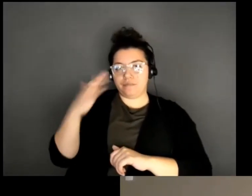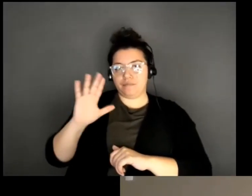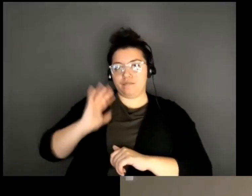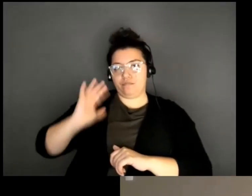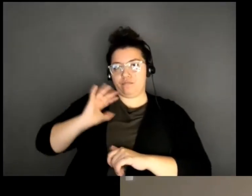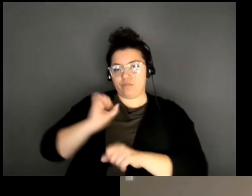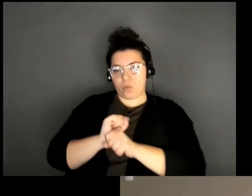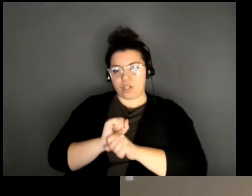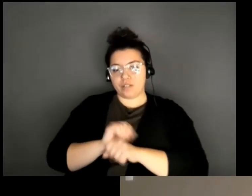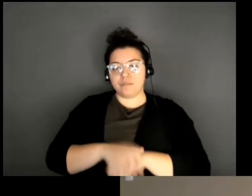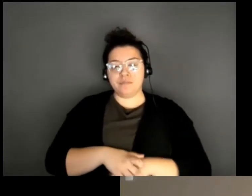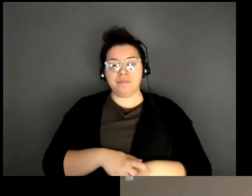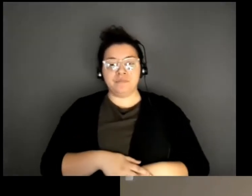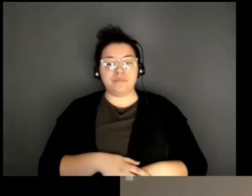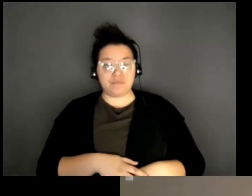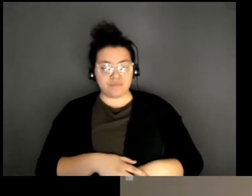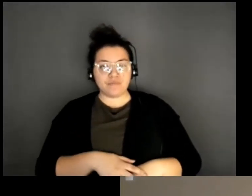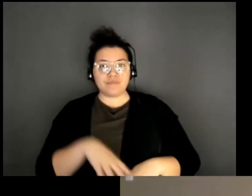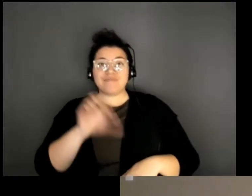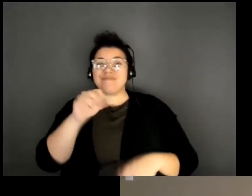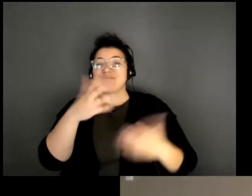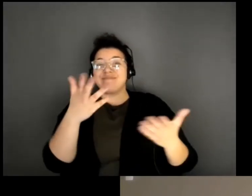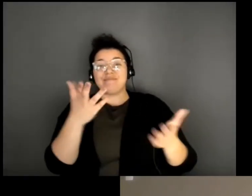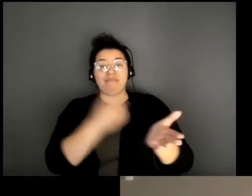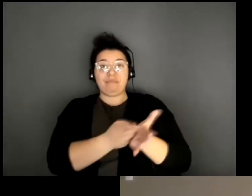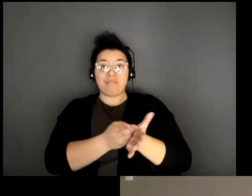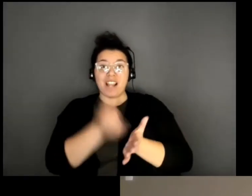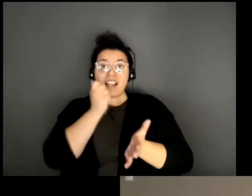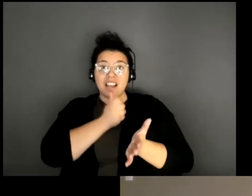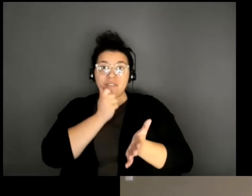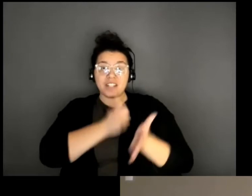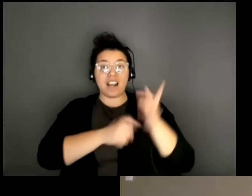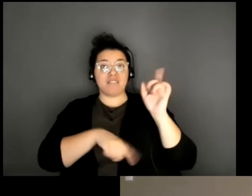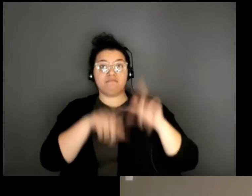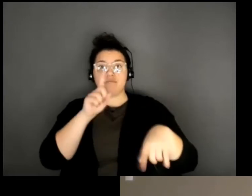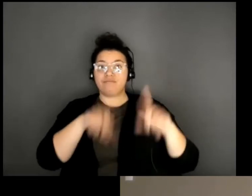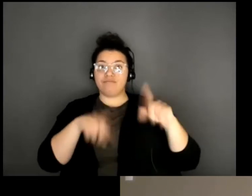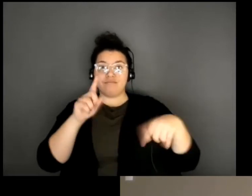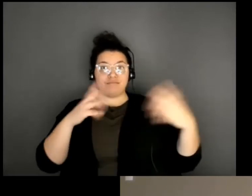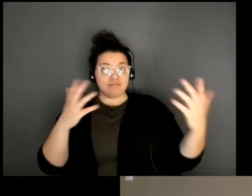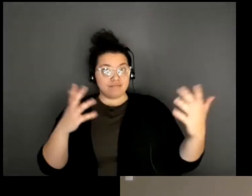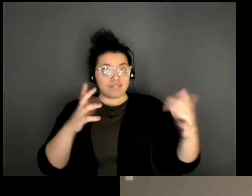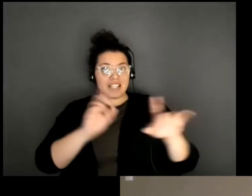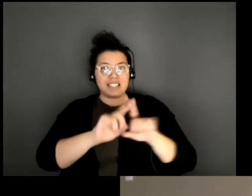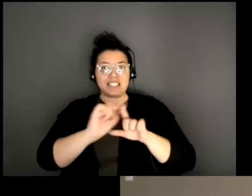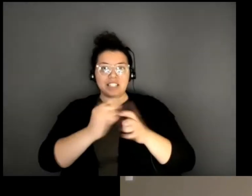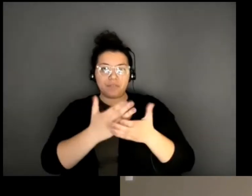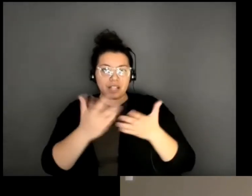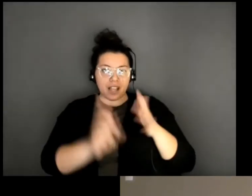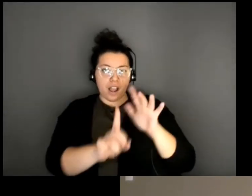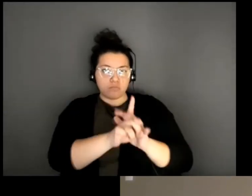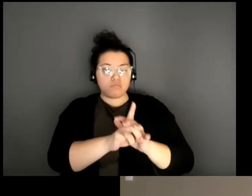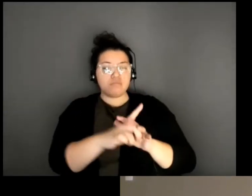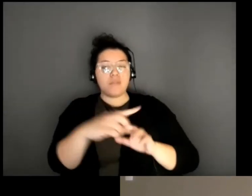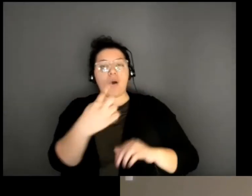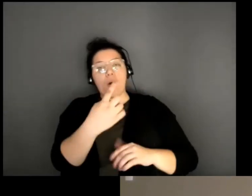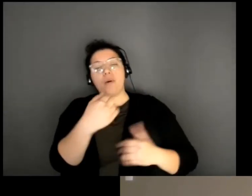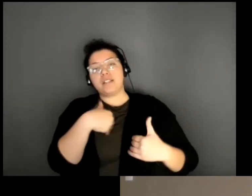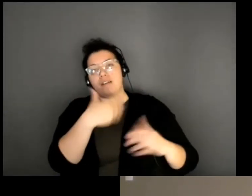question. No day is ever the same. There's different things that always happen. There's always email, there's always meetings.